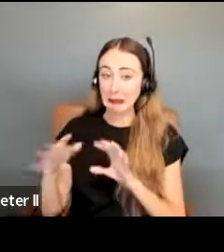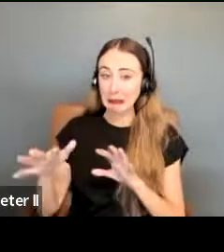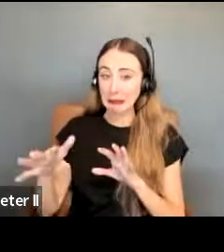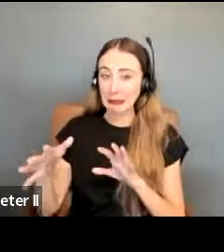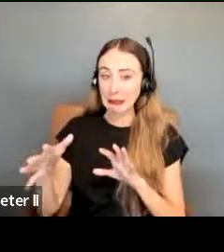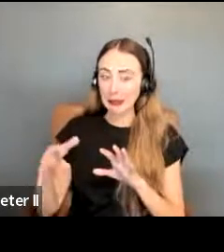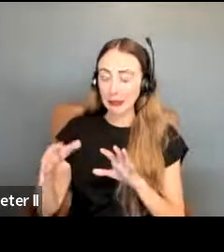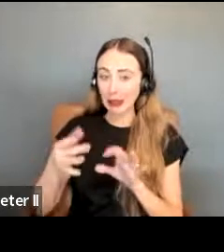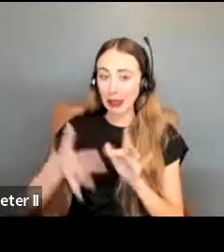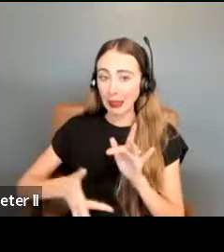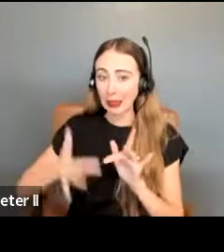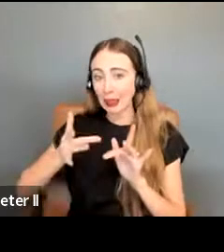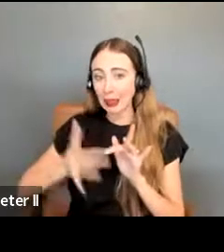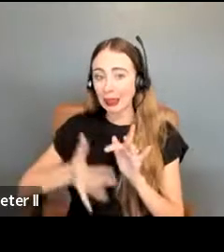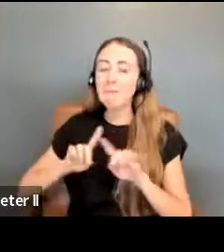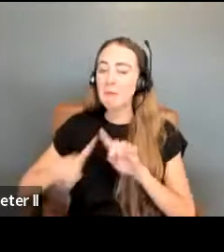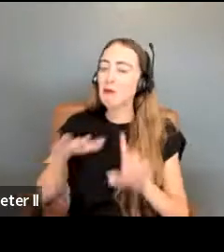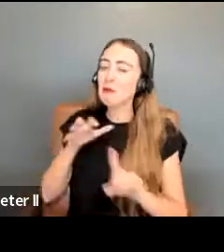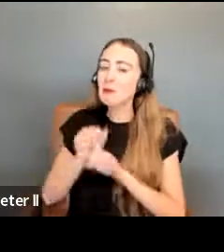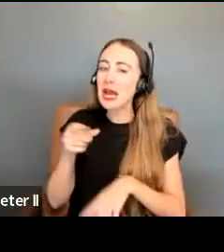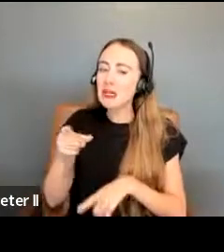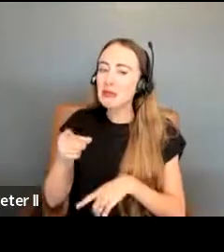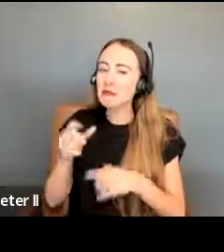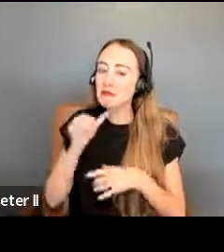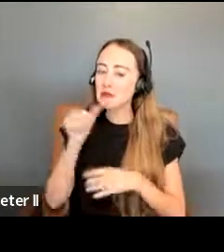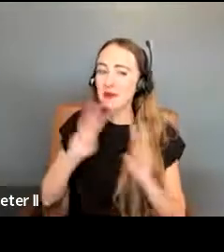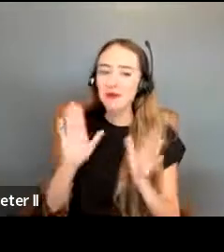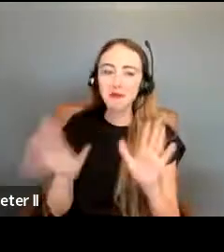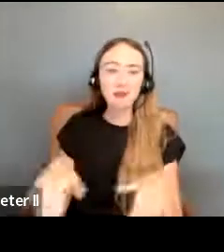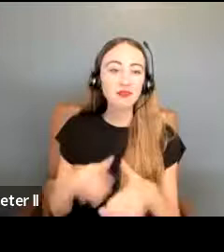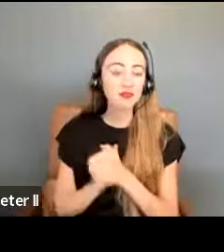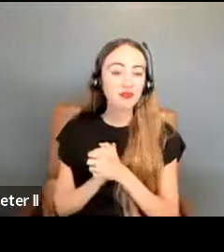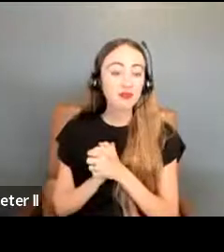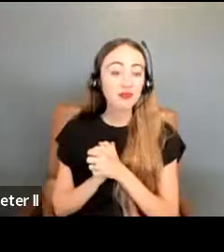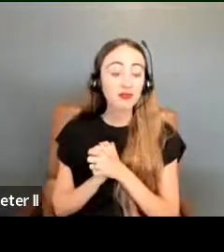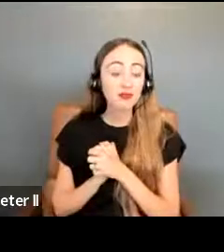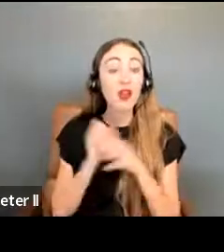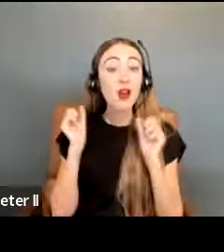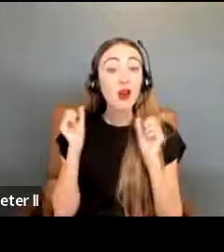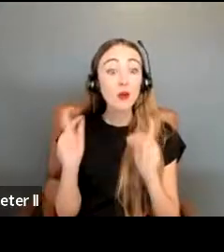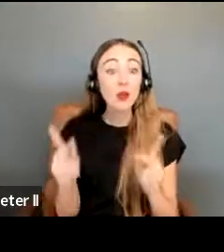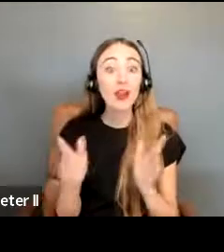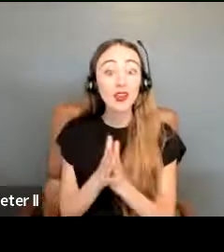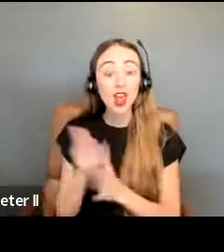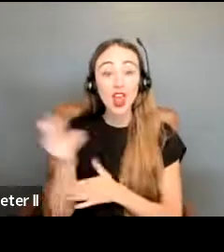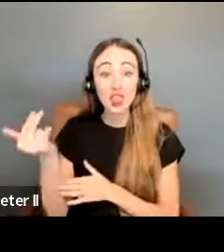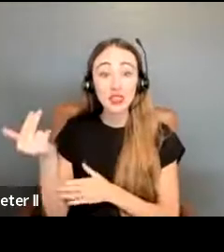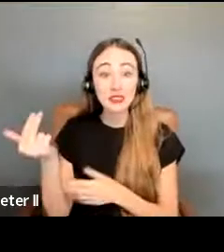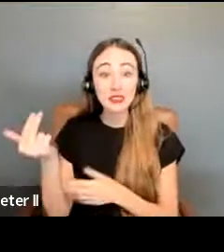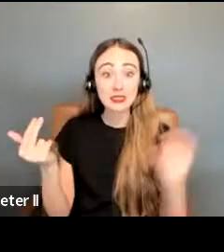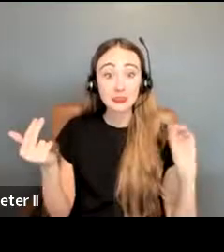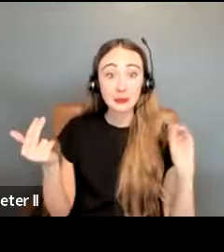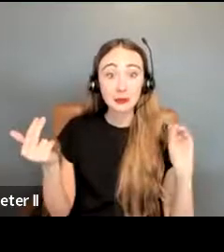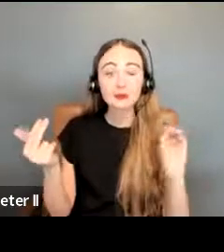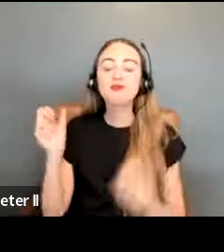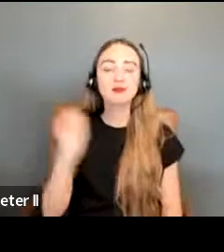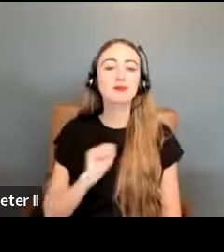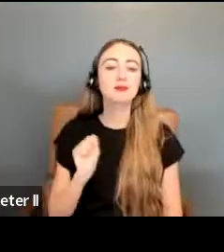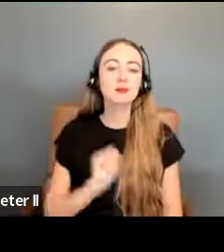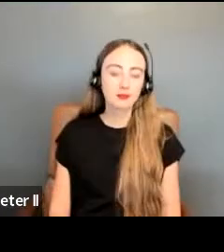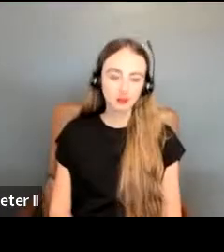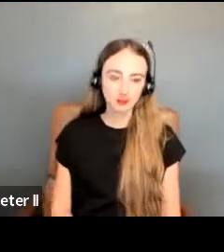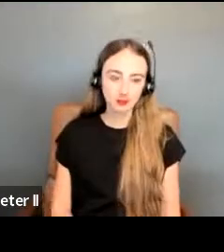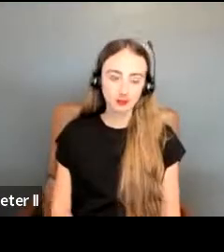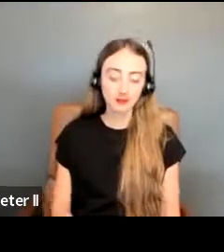off and on, but we got you. Thank you. Madam Secretary, you said 13-0. Yes, Mr. Chairman.